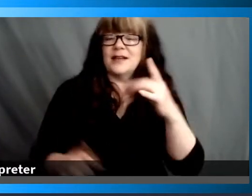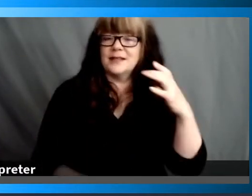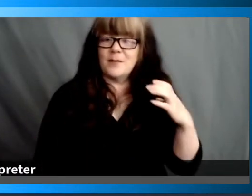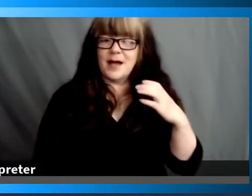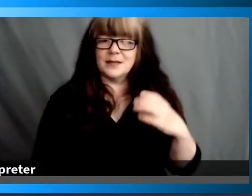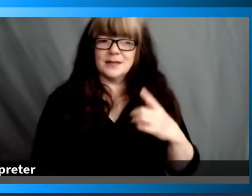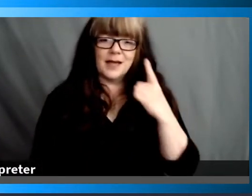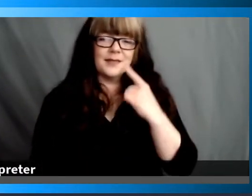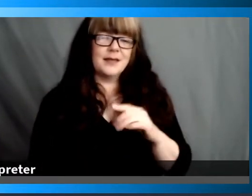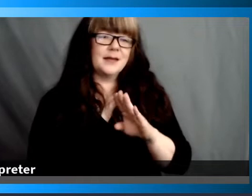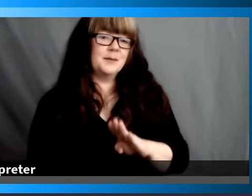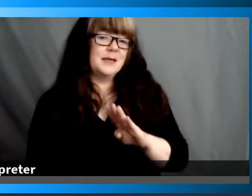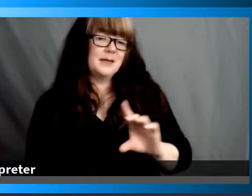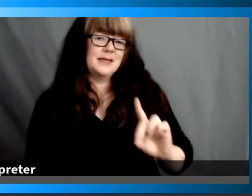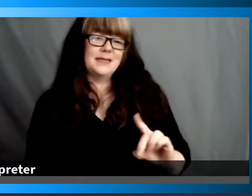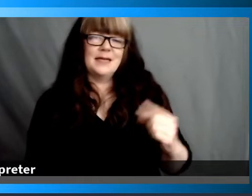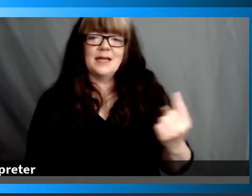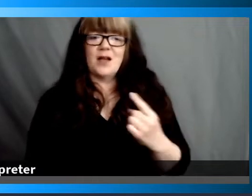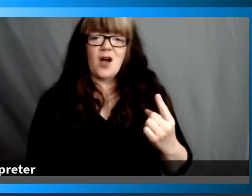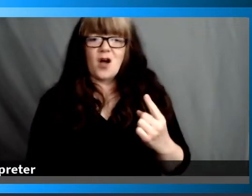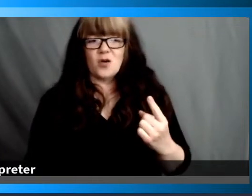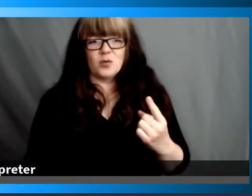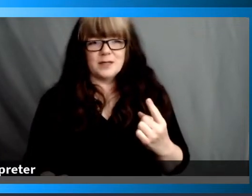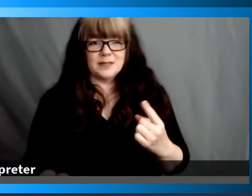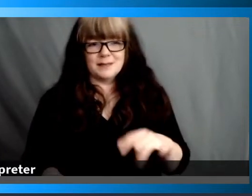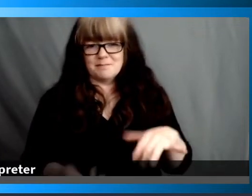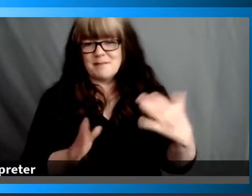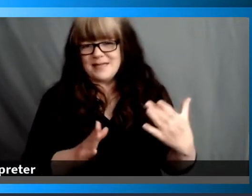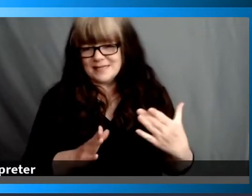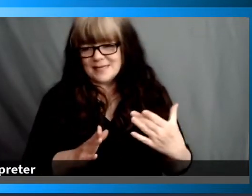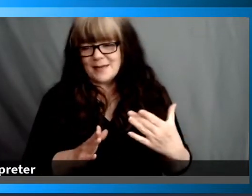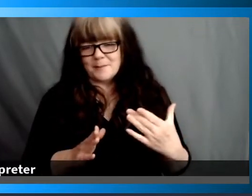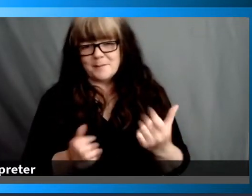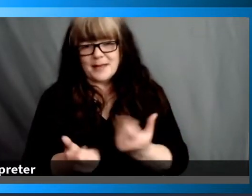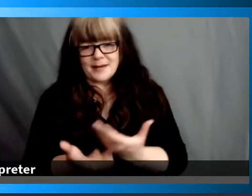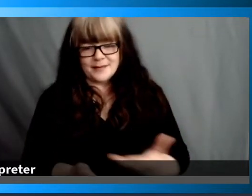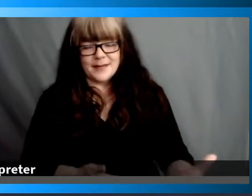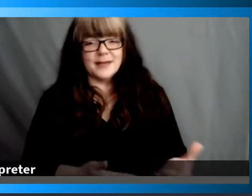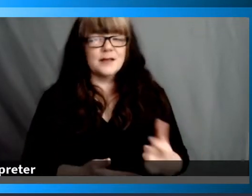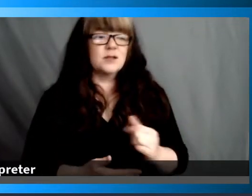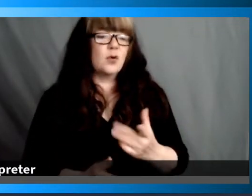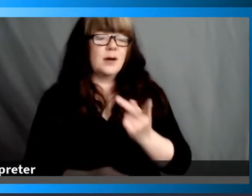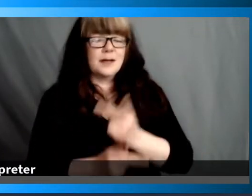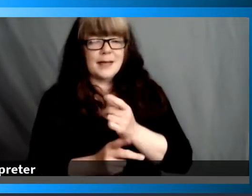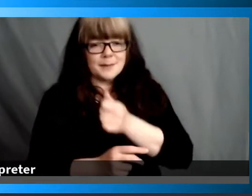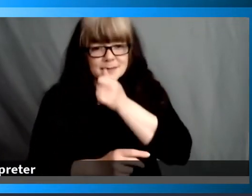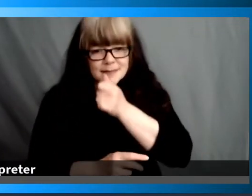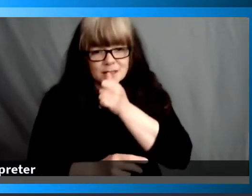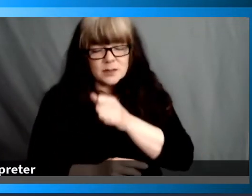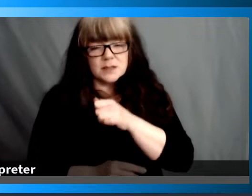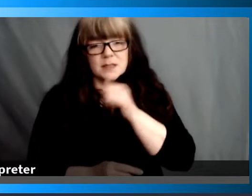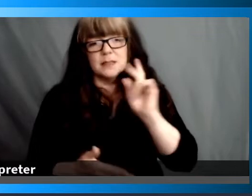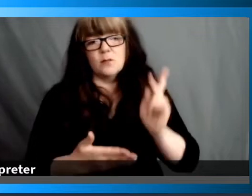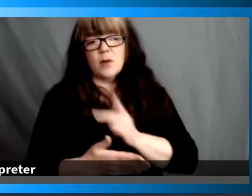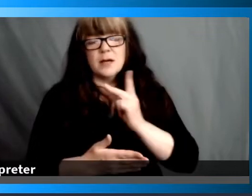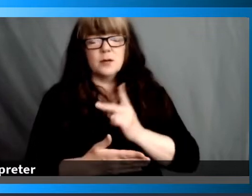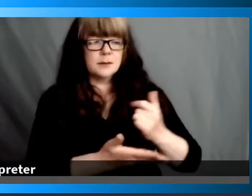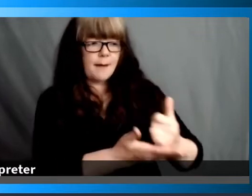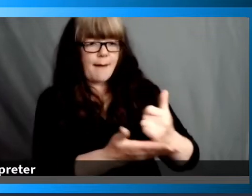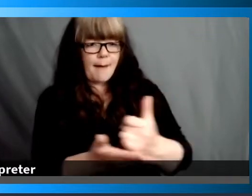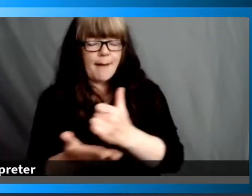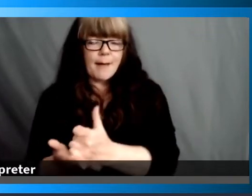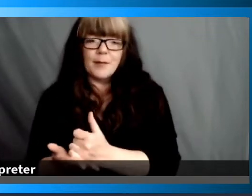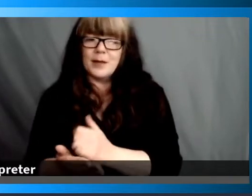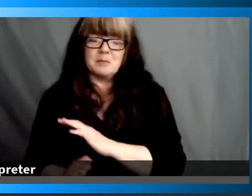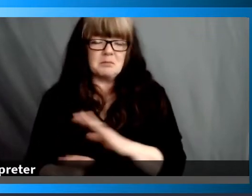Black Badge always dropped the ball on a lot of things or kept a lot of secrets and never prioritized helping people, just like